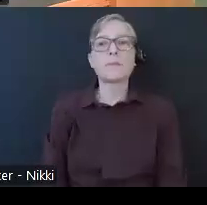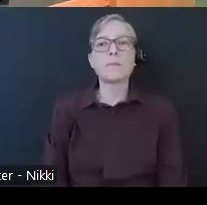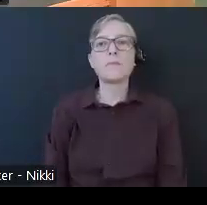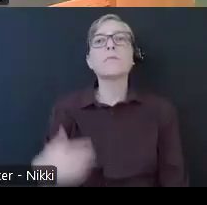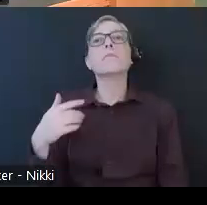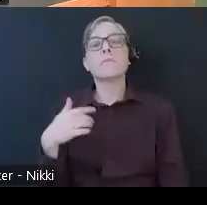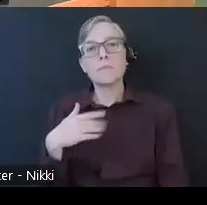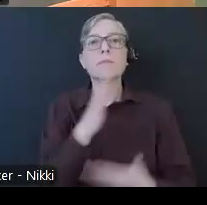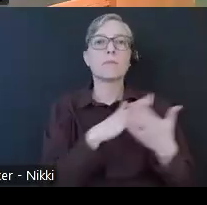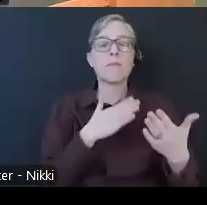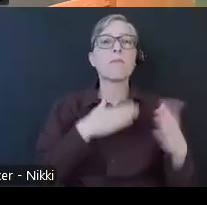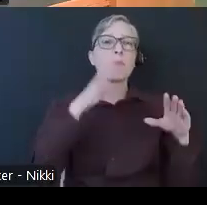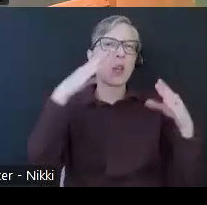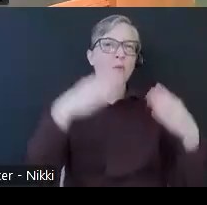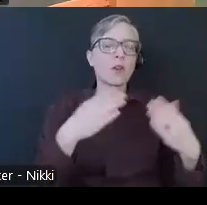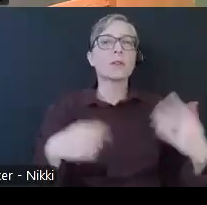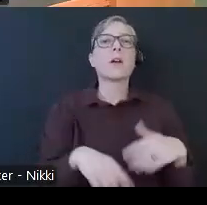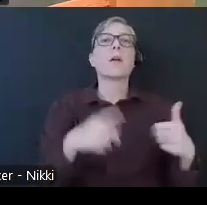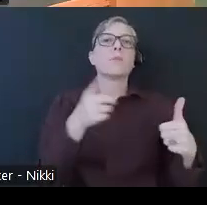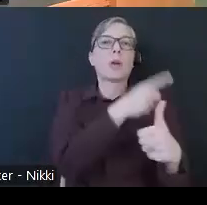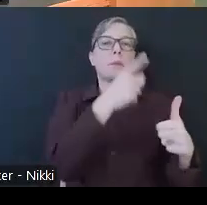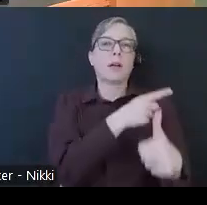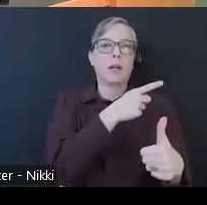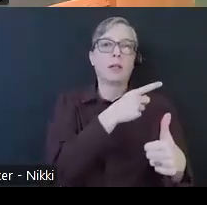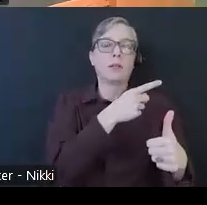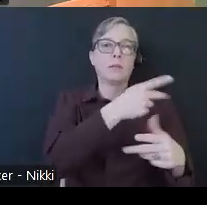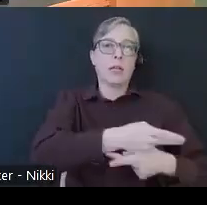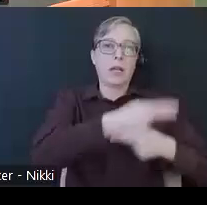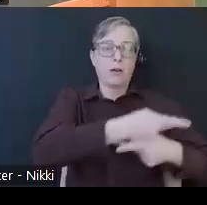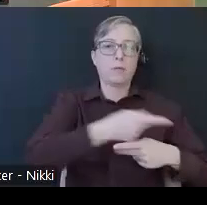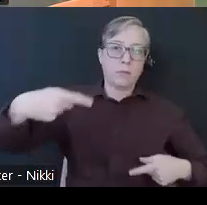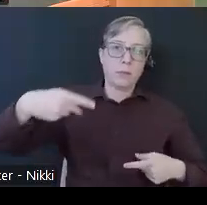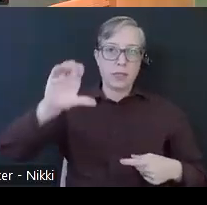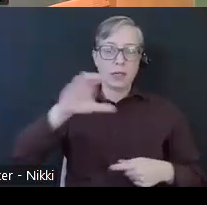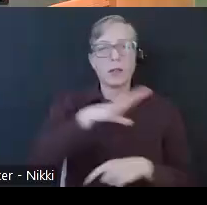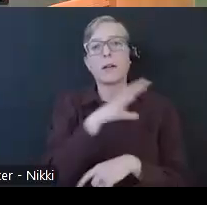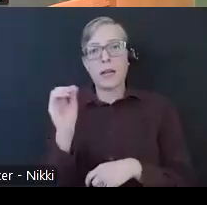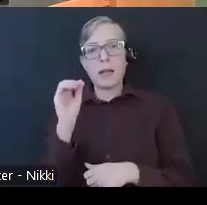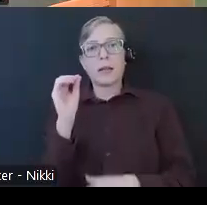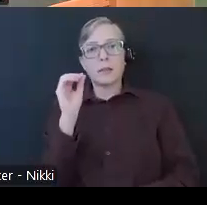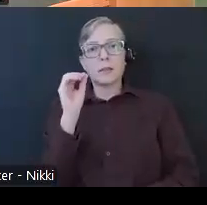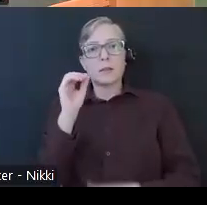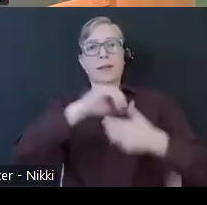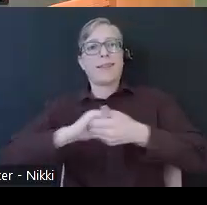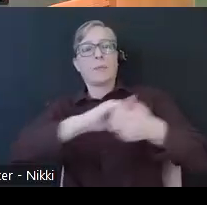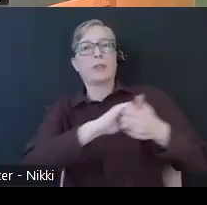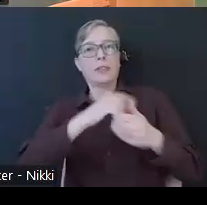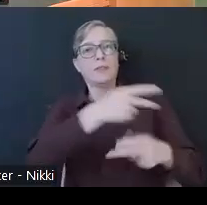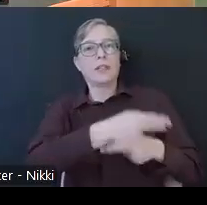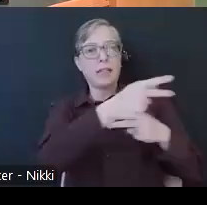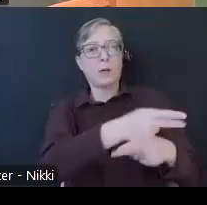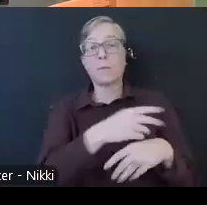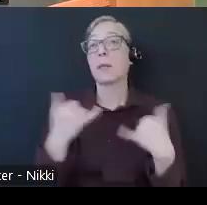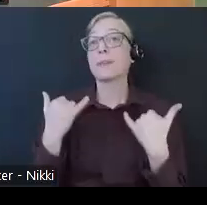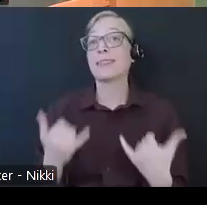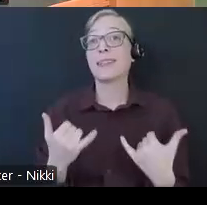care. And I'll show you our presentation today is on using online treatment or digital therapies